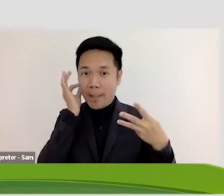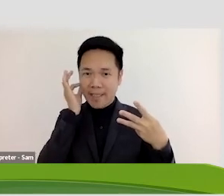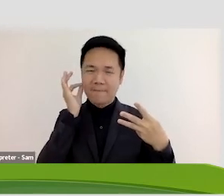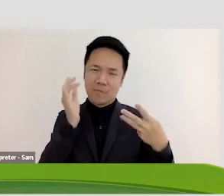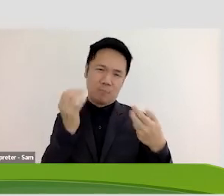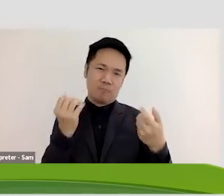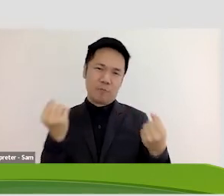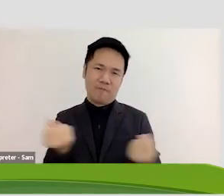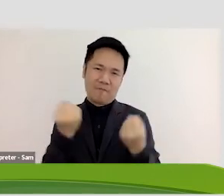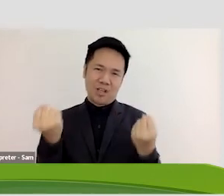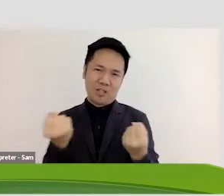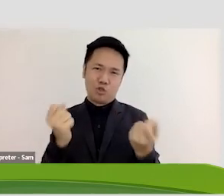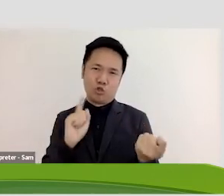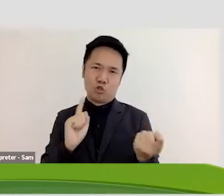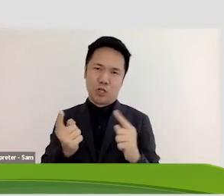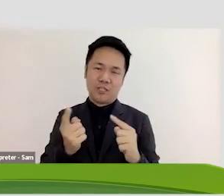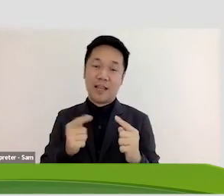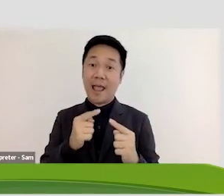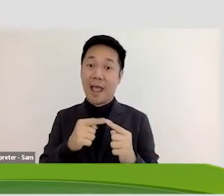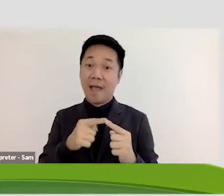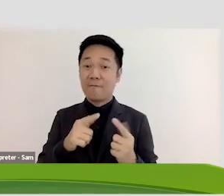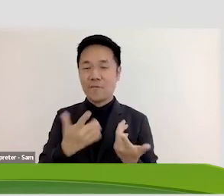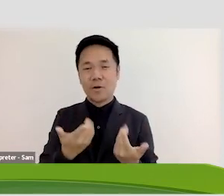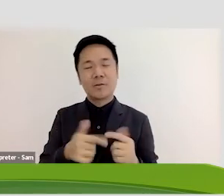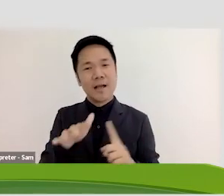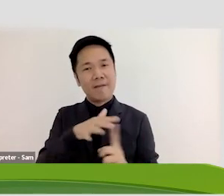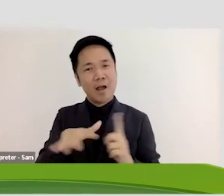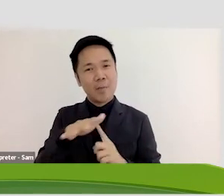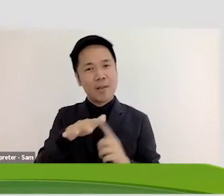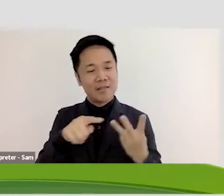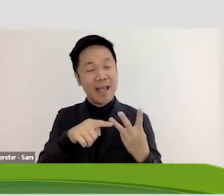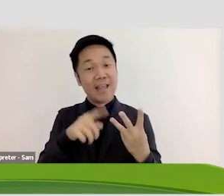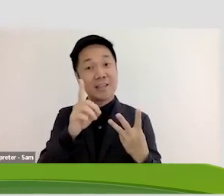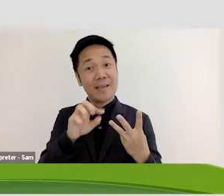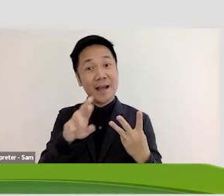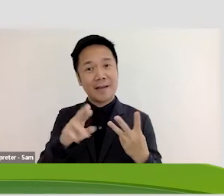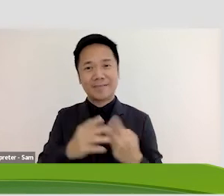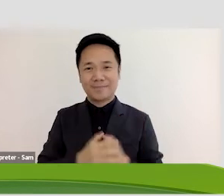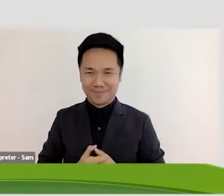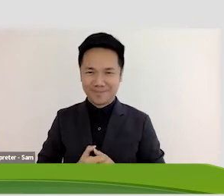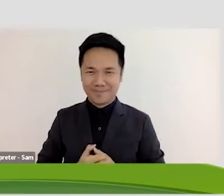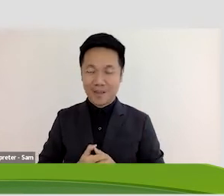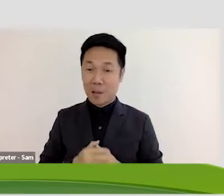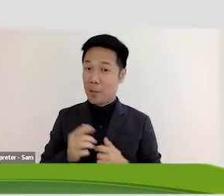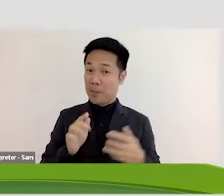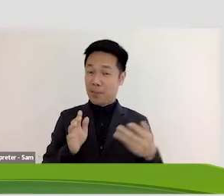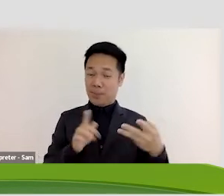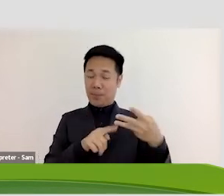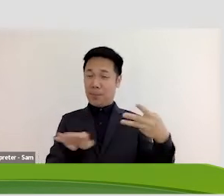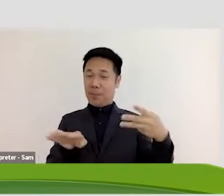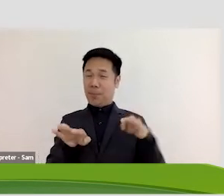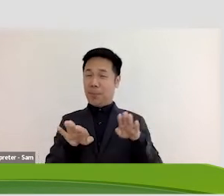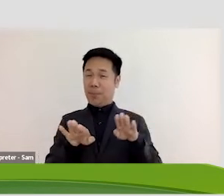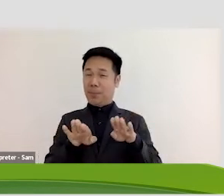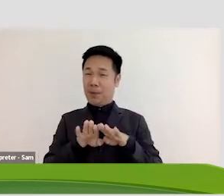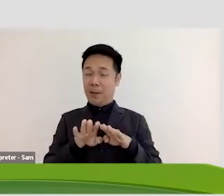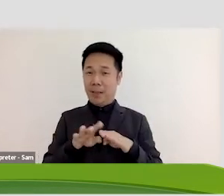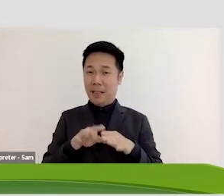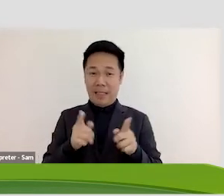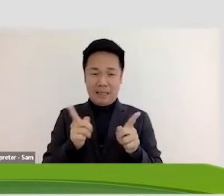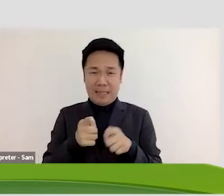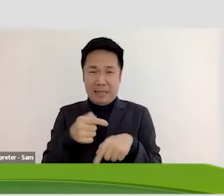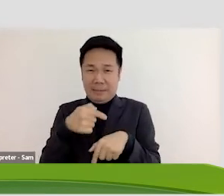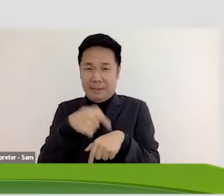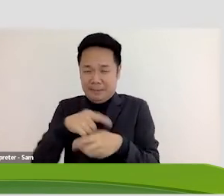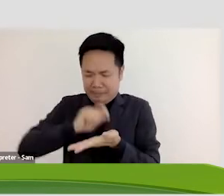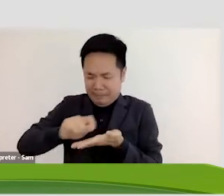change, environment management, and disaster risk reduction. As this session has just concluded, we have had limited time to fully capture